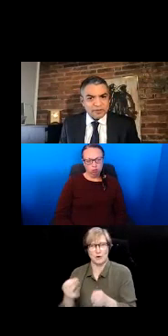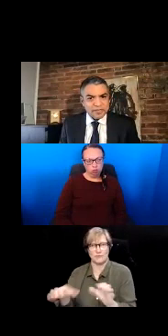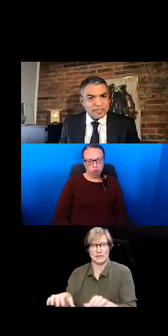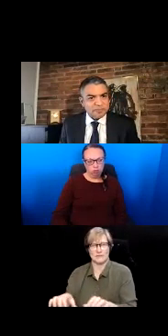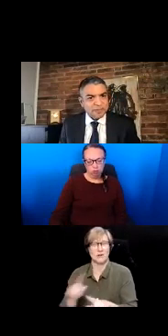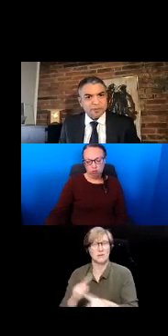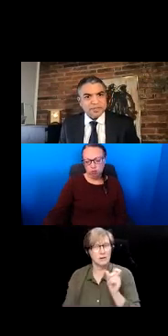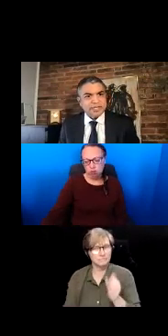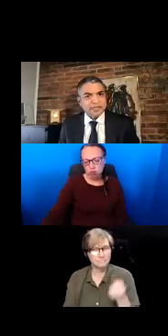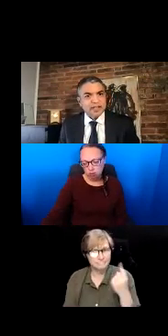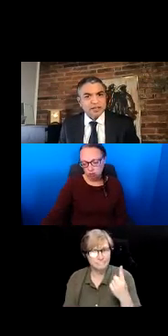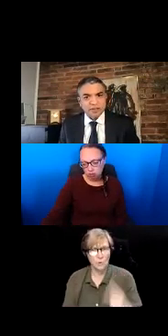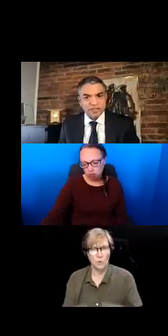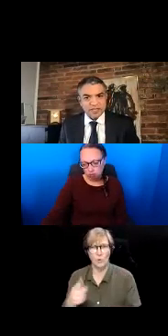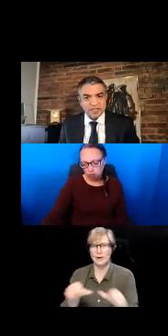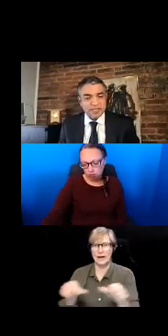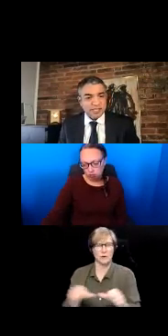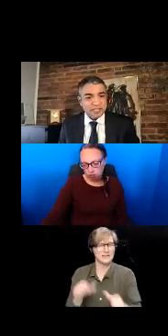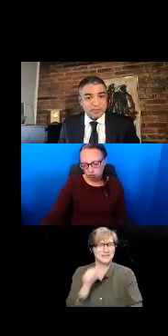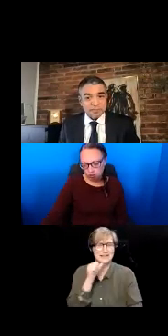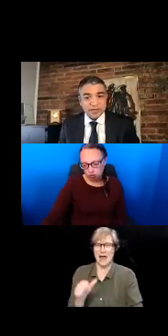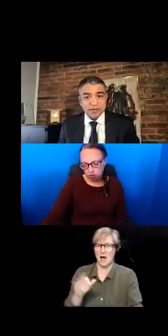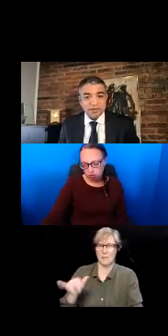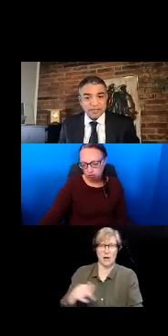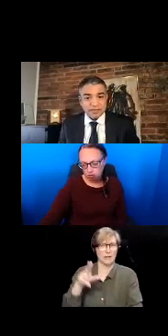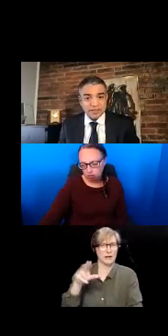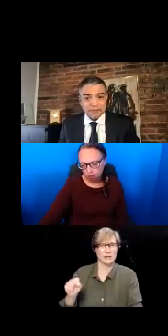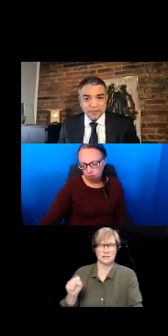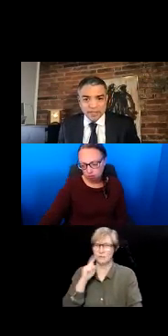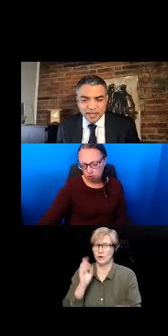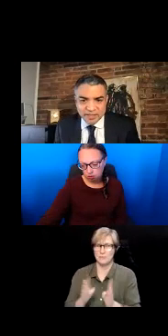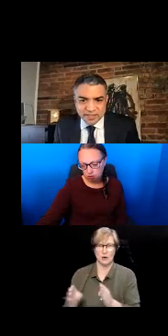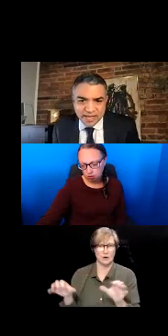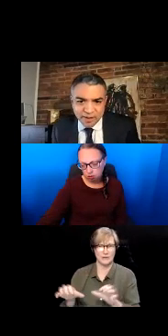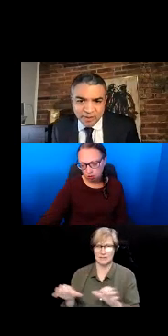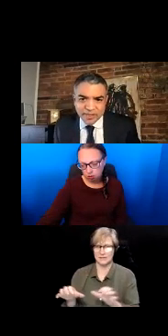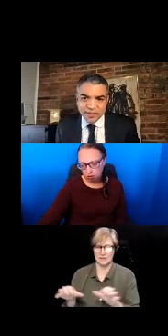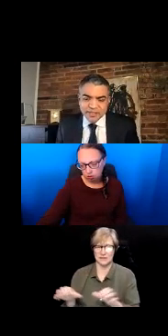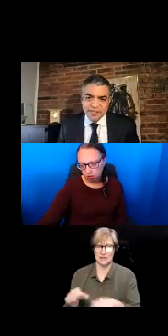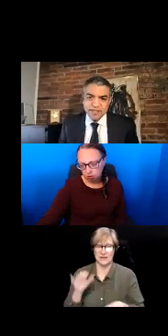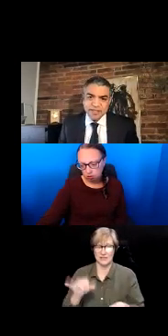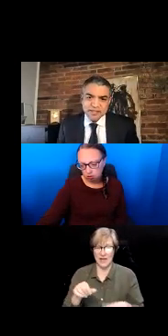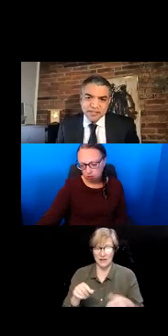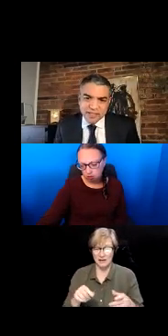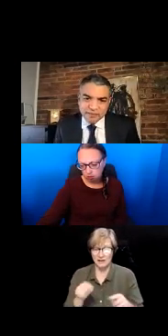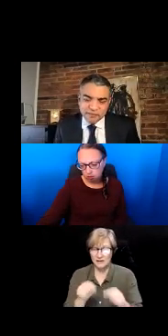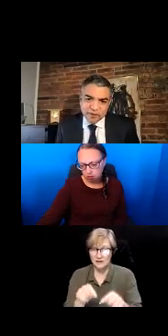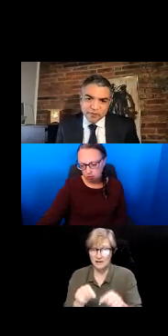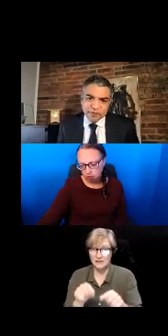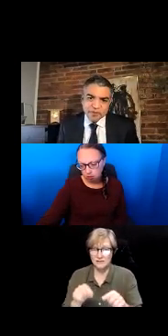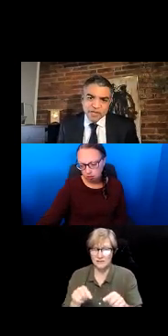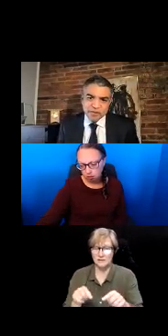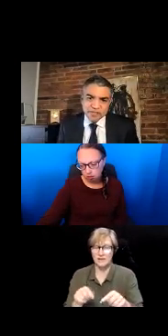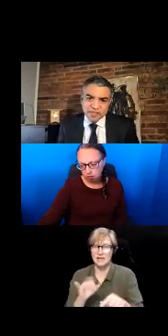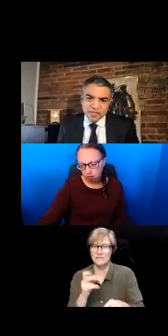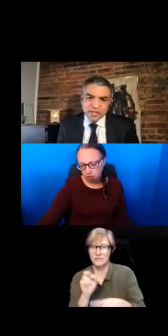area that was conspicuously not homologous in its pattern of activity. It's that area right there. It's in the inferior